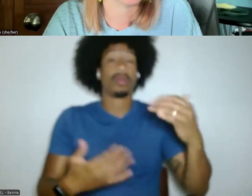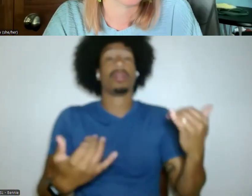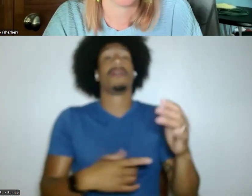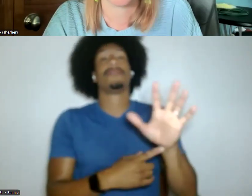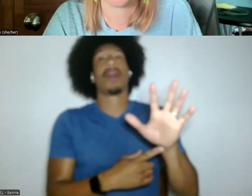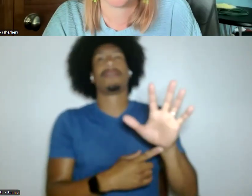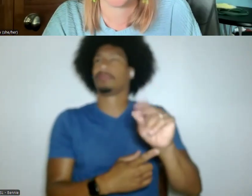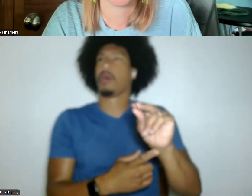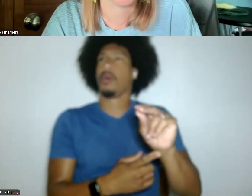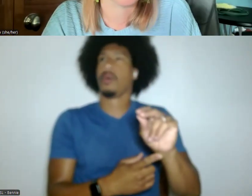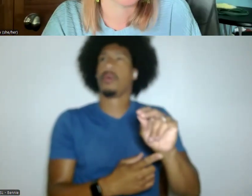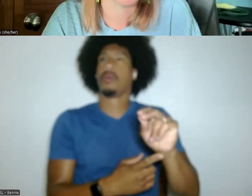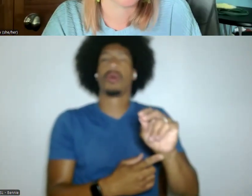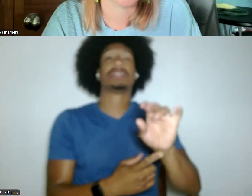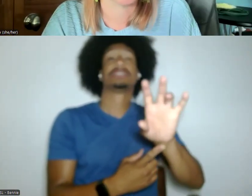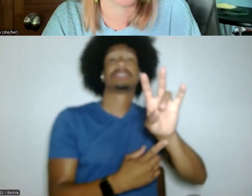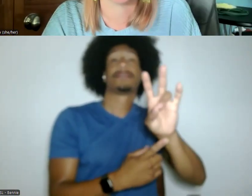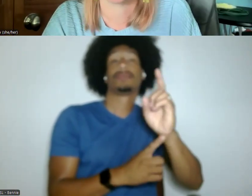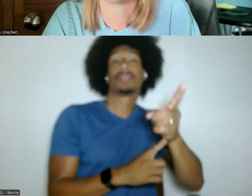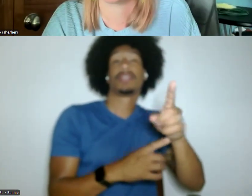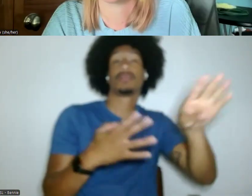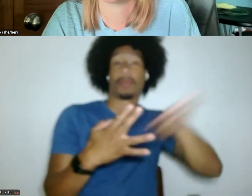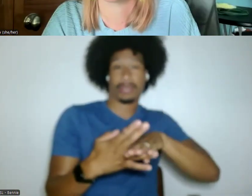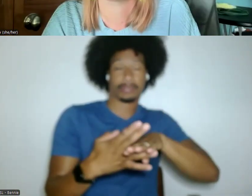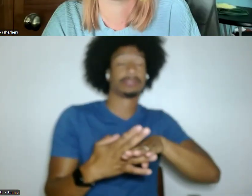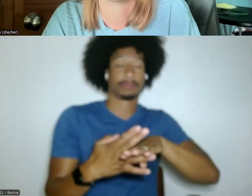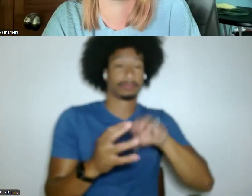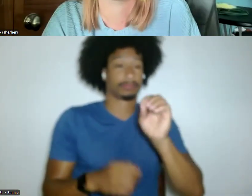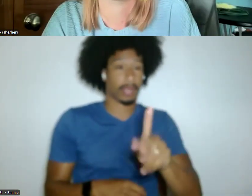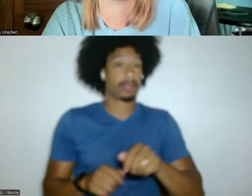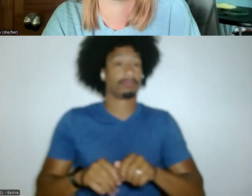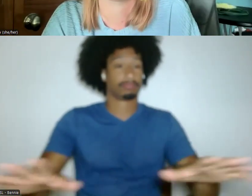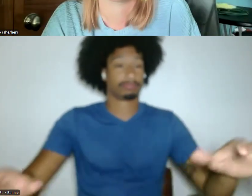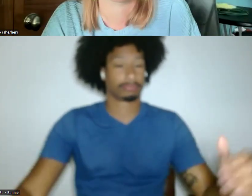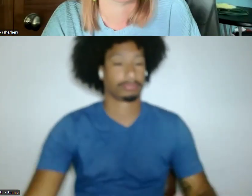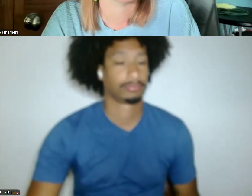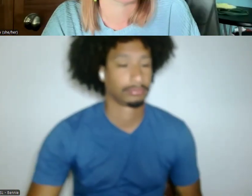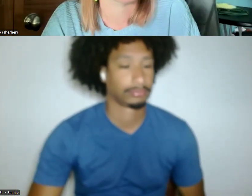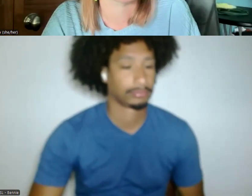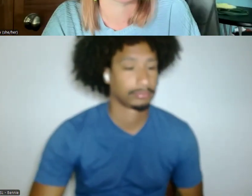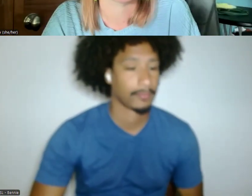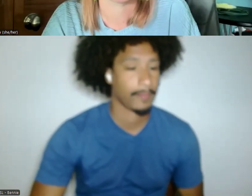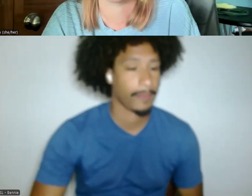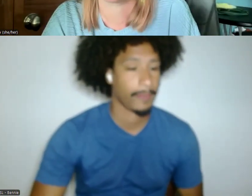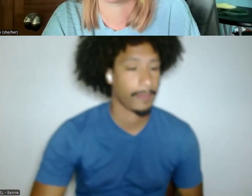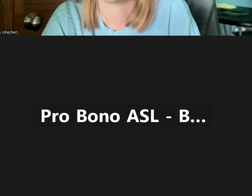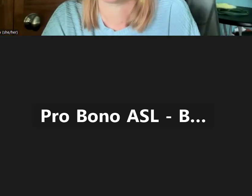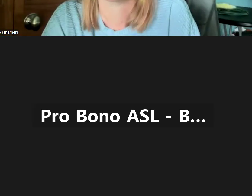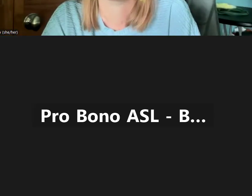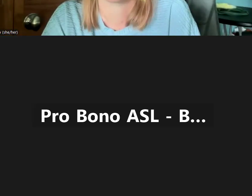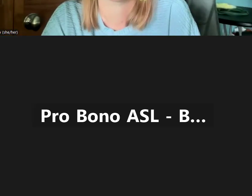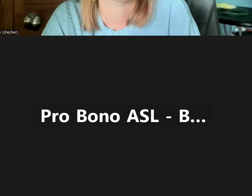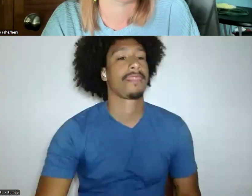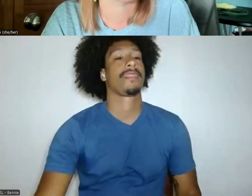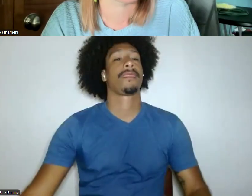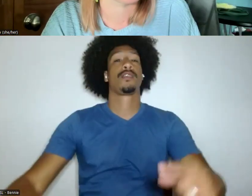we'll make it a 7-minute break. So we will come back at 11:15. I believe